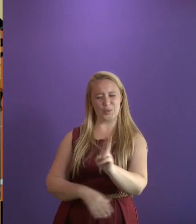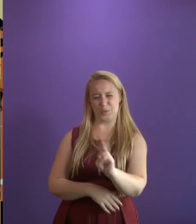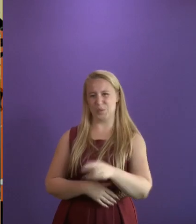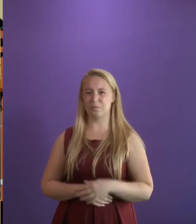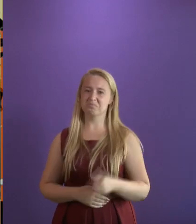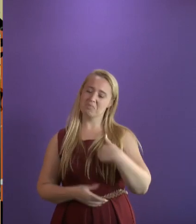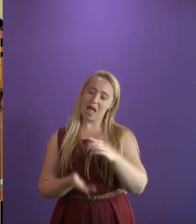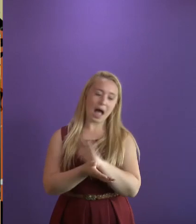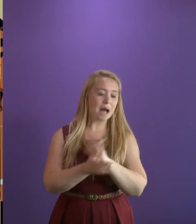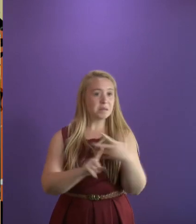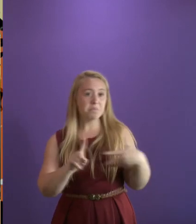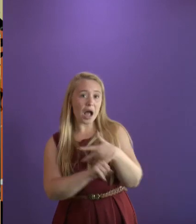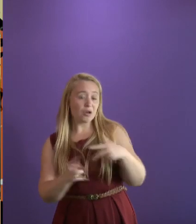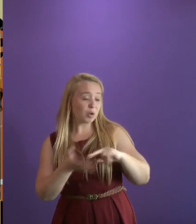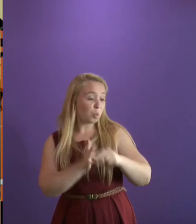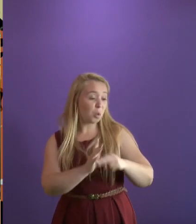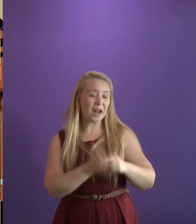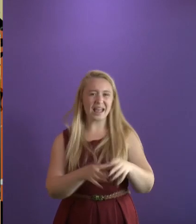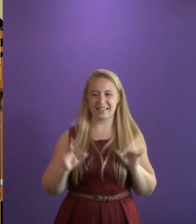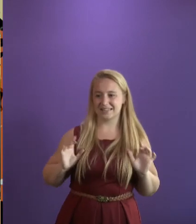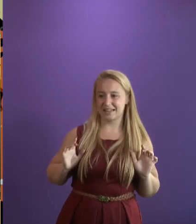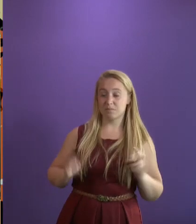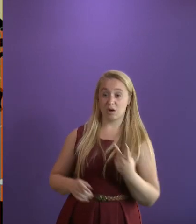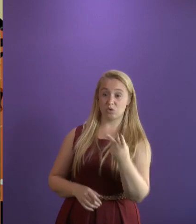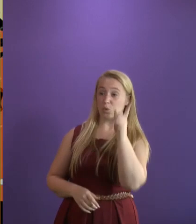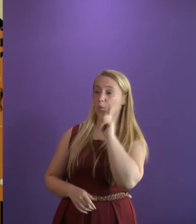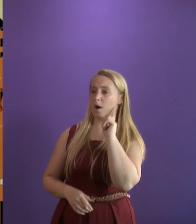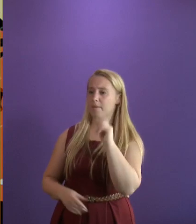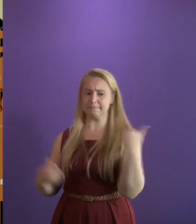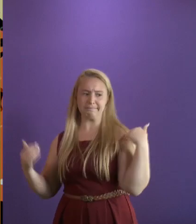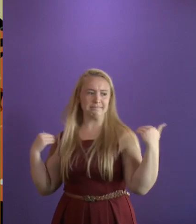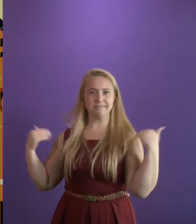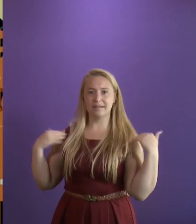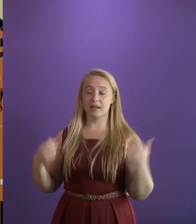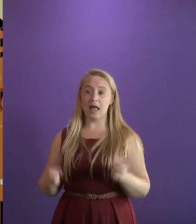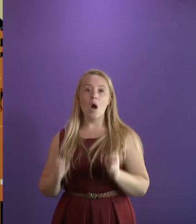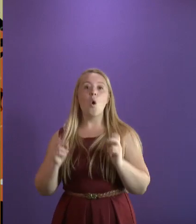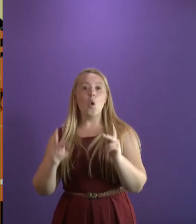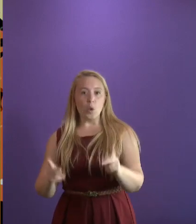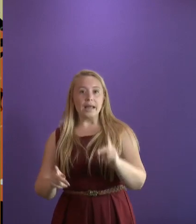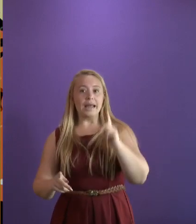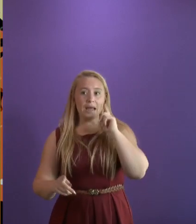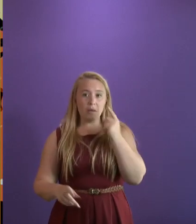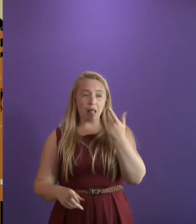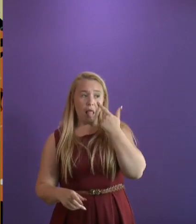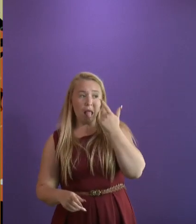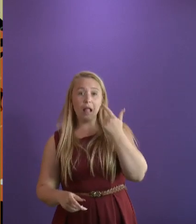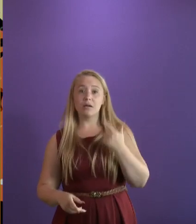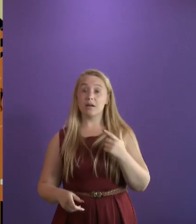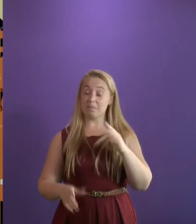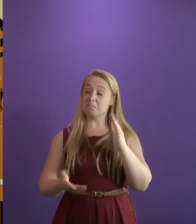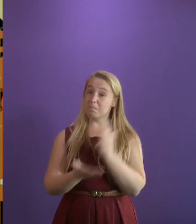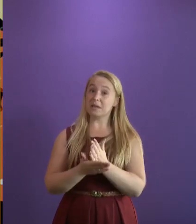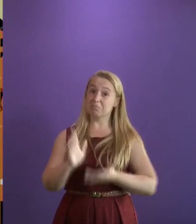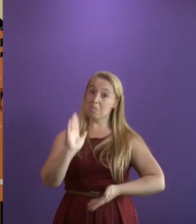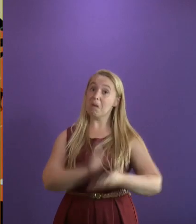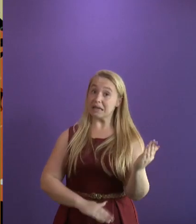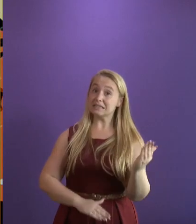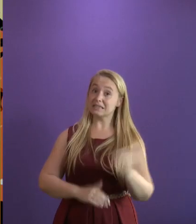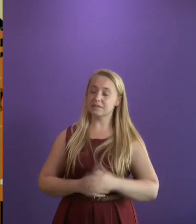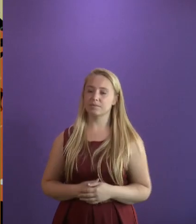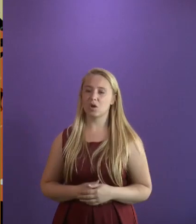in the background, organising stuff, and these 2 women were insistent. So I went, right, I'll go and get vetted, but I'll no pass. And I passed. And then I'll